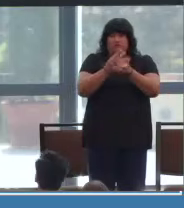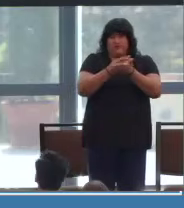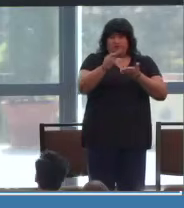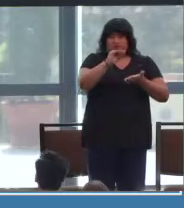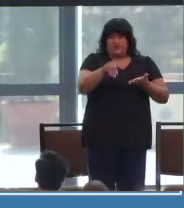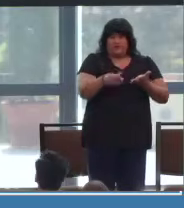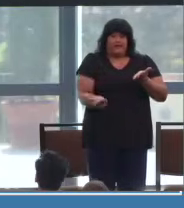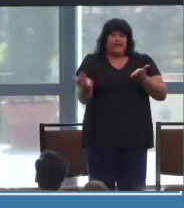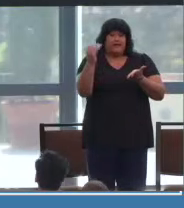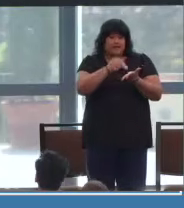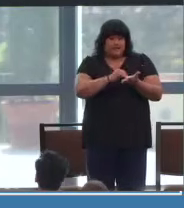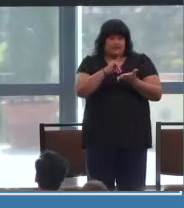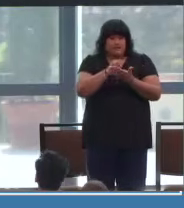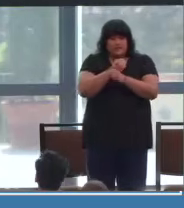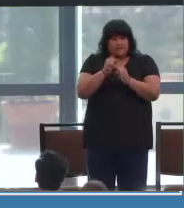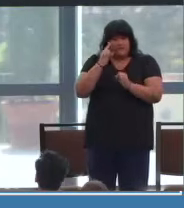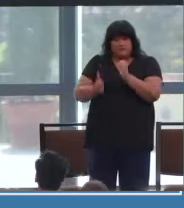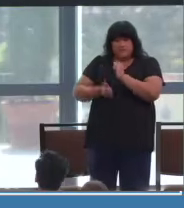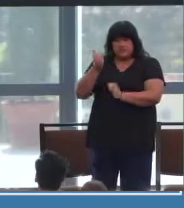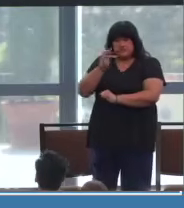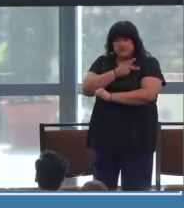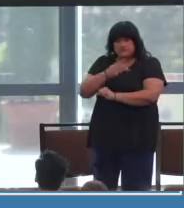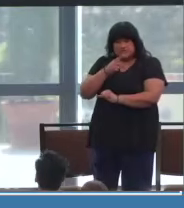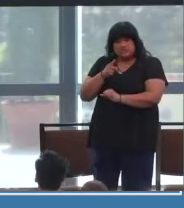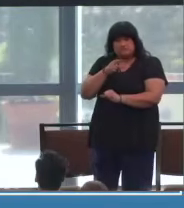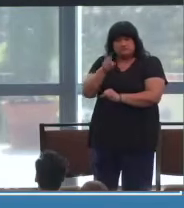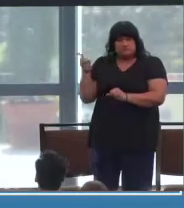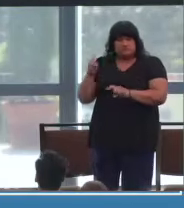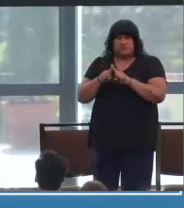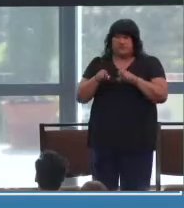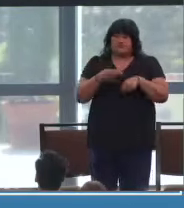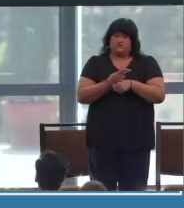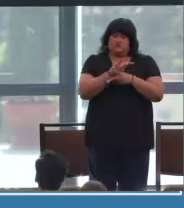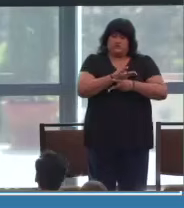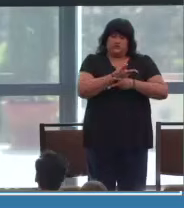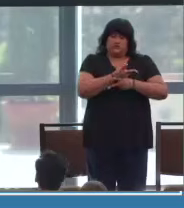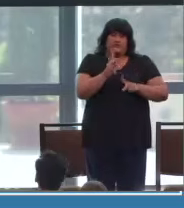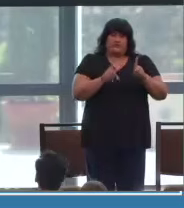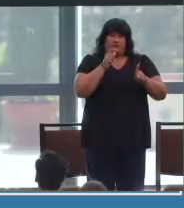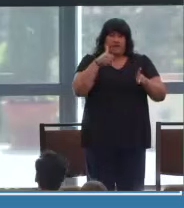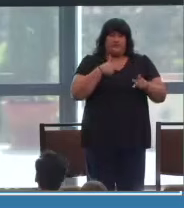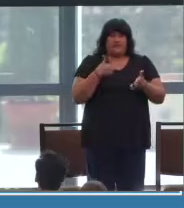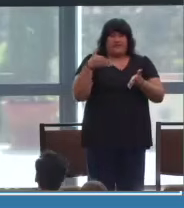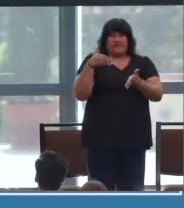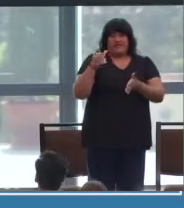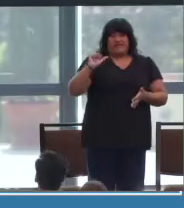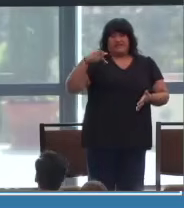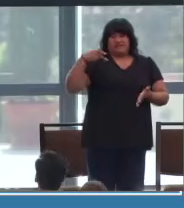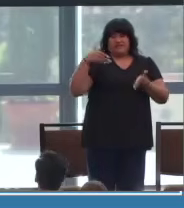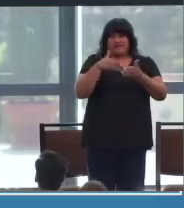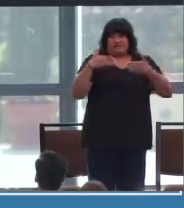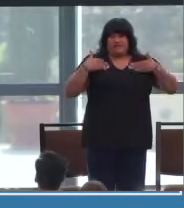again, it's safe in most patients, but we want to use that with caution in patients who have antiphospholipid antibodies.